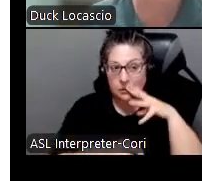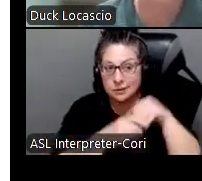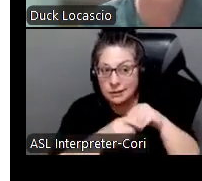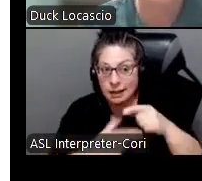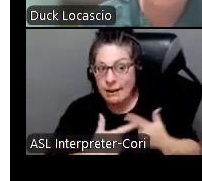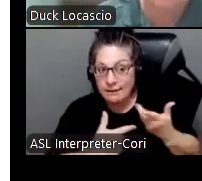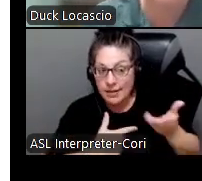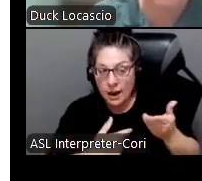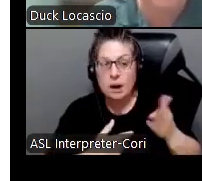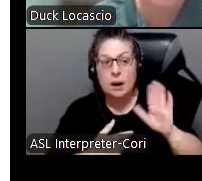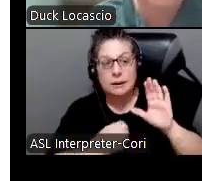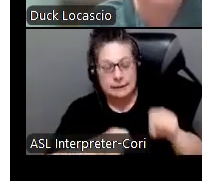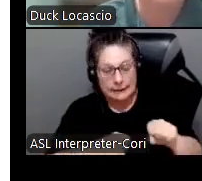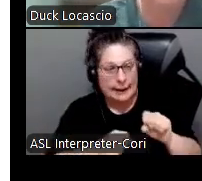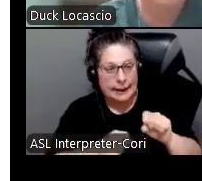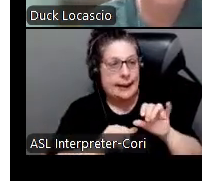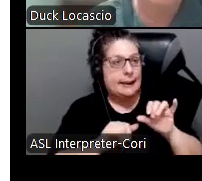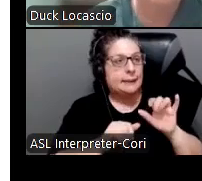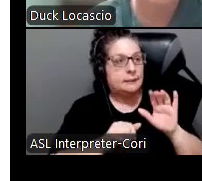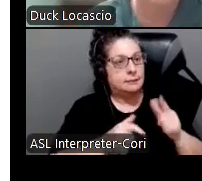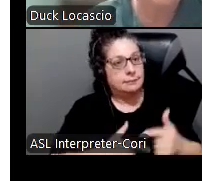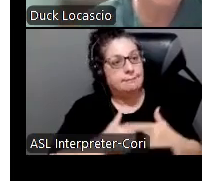them have their niche habitat needs,